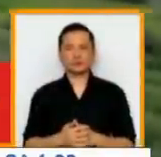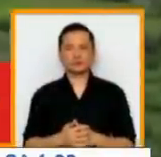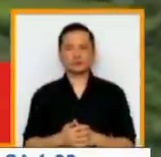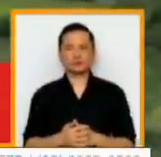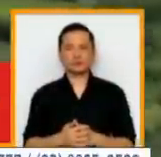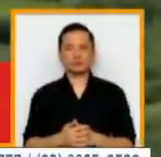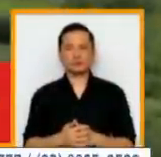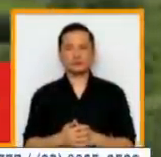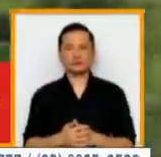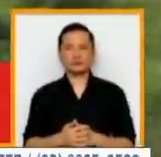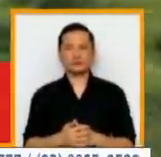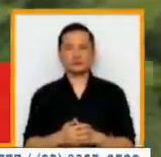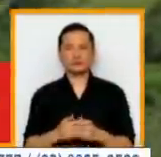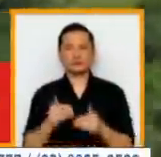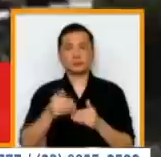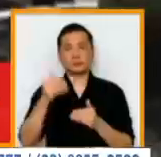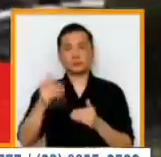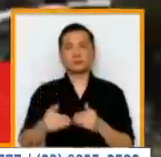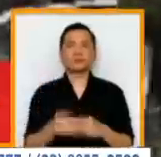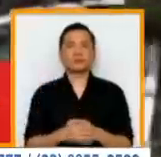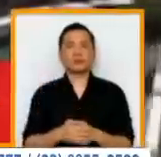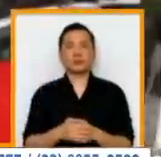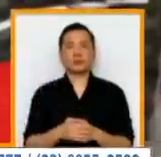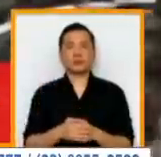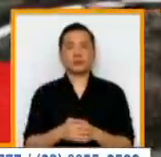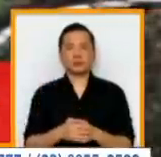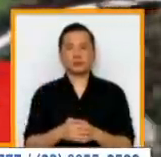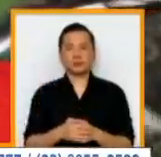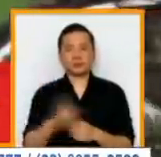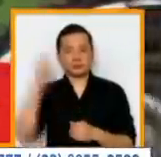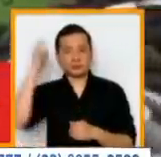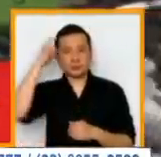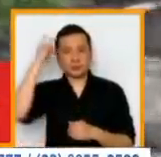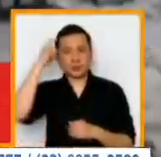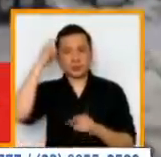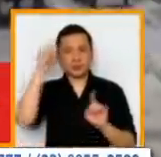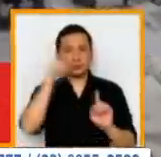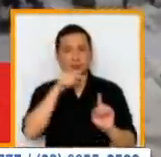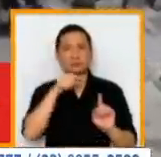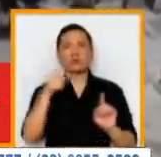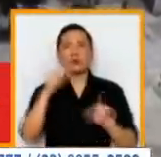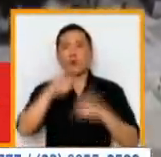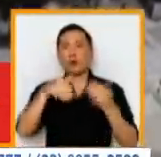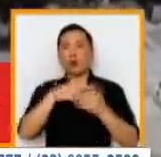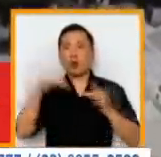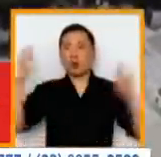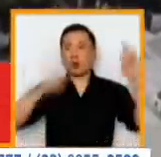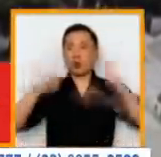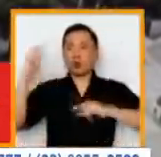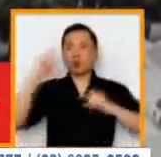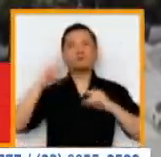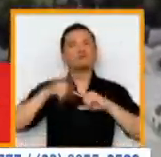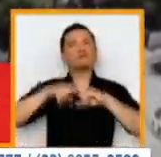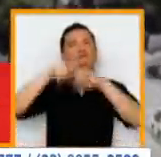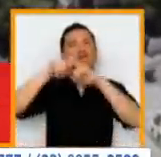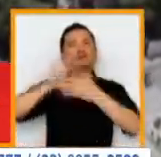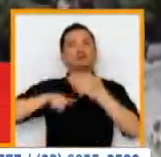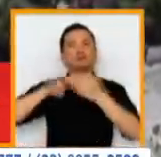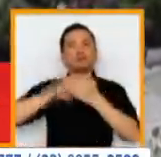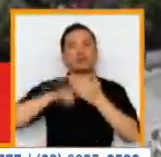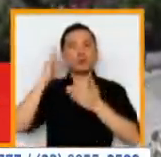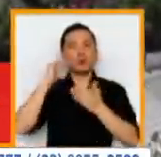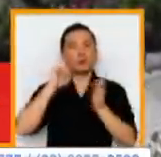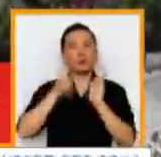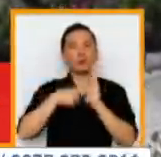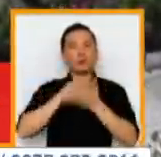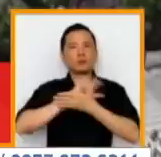Kinansela naman muna ng Batanes Provincial IATF ang lahat ng inbound passenger flights upang mapagtuunan ng pansin ang biglaang paglobo ng